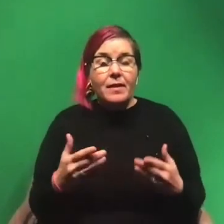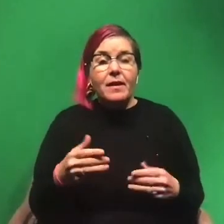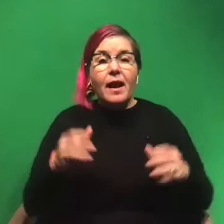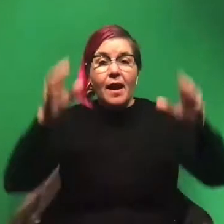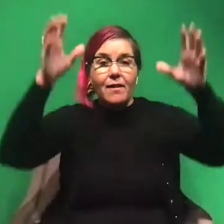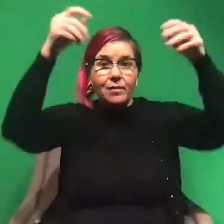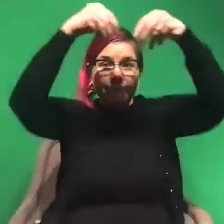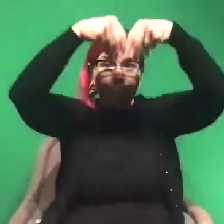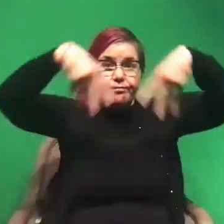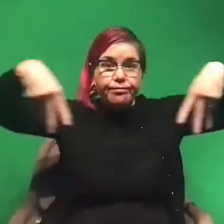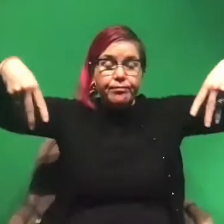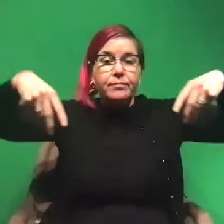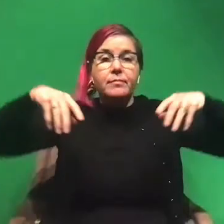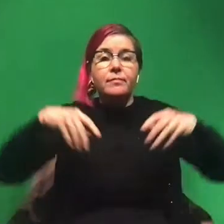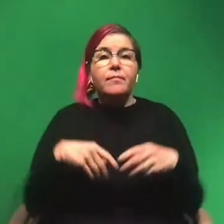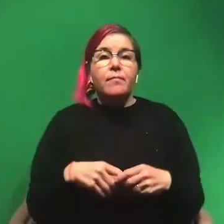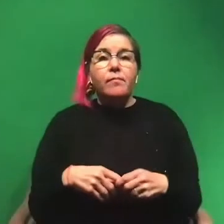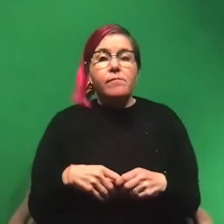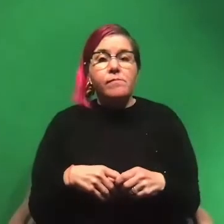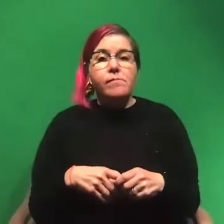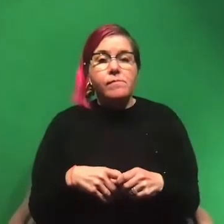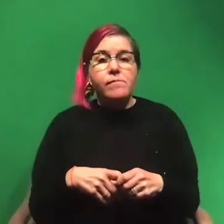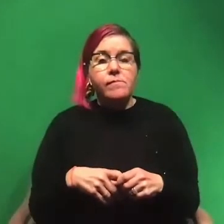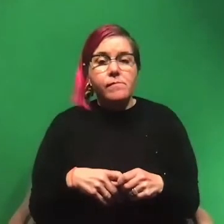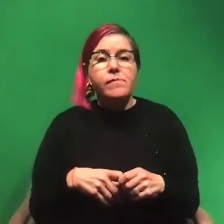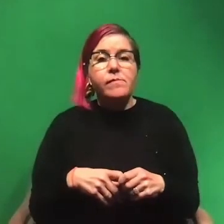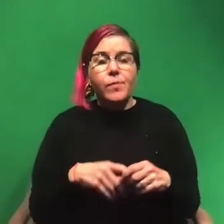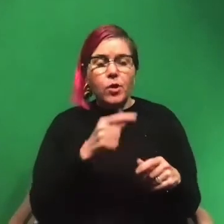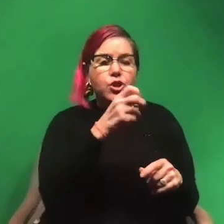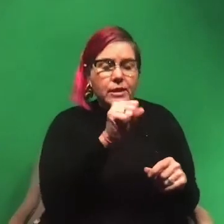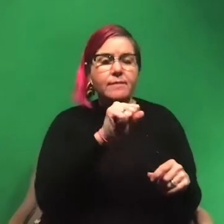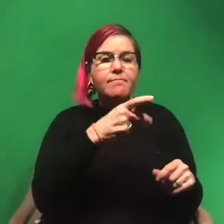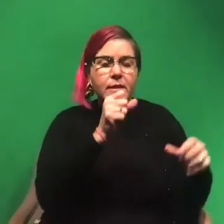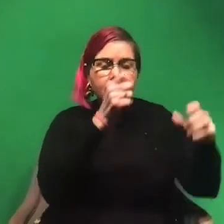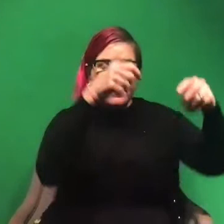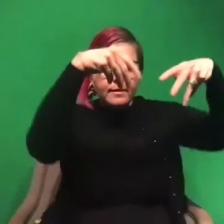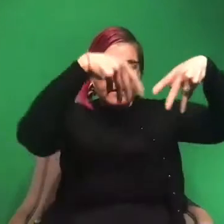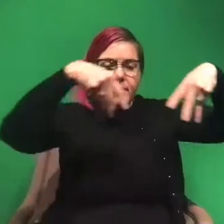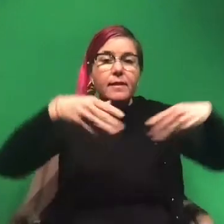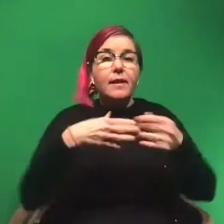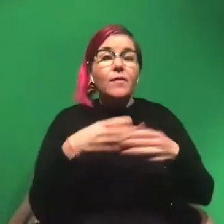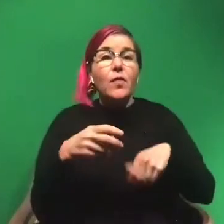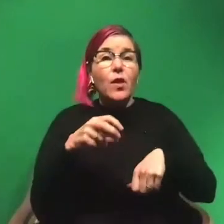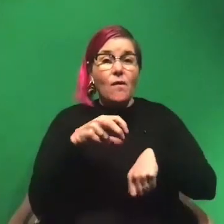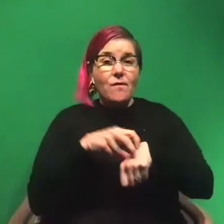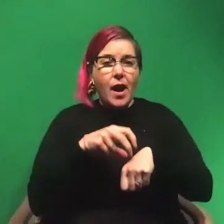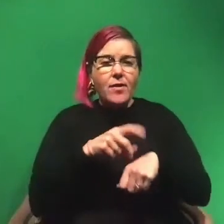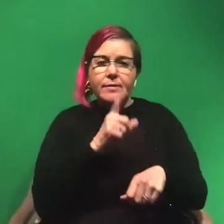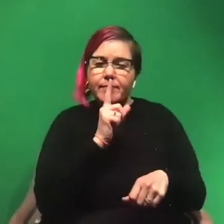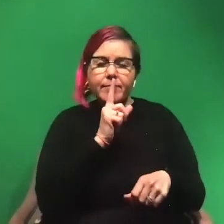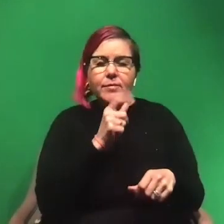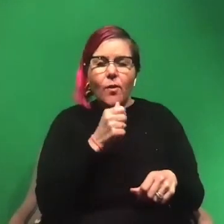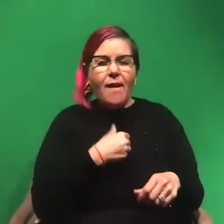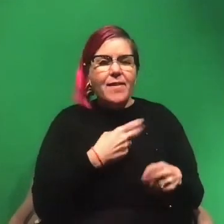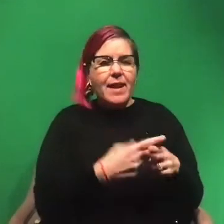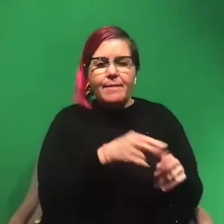and they're italized, and you're like, yeah, this is a genus and this is a species, even though viruses we don't write their names like that,